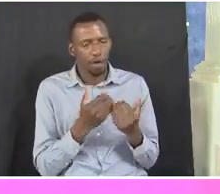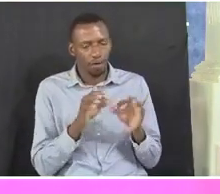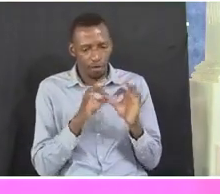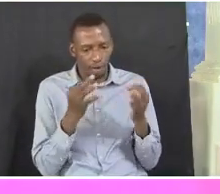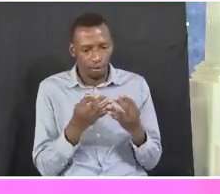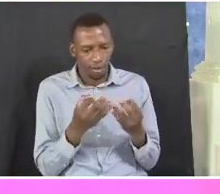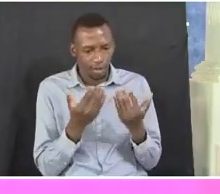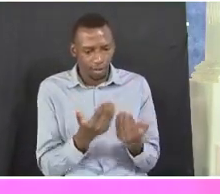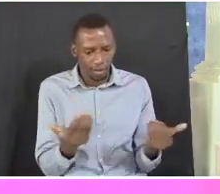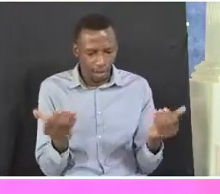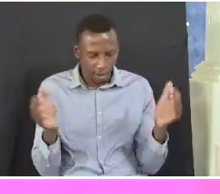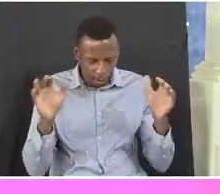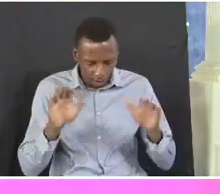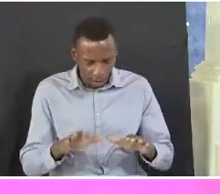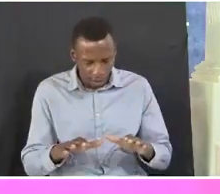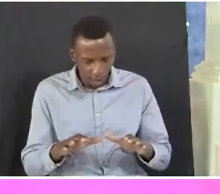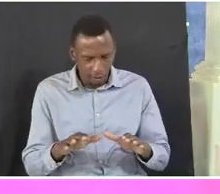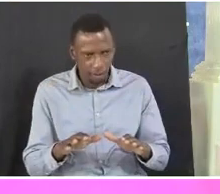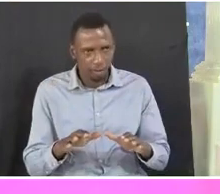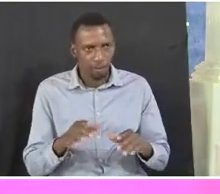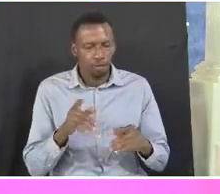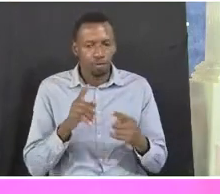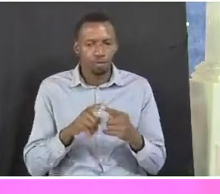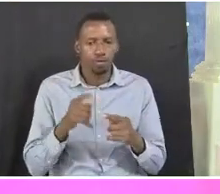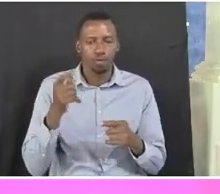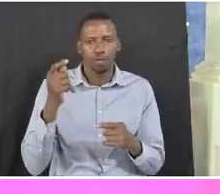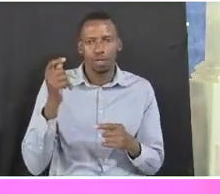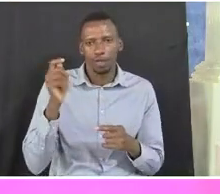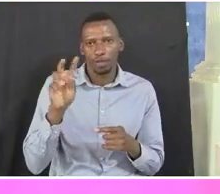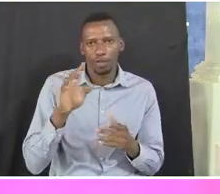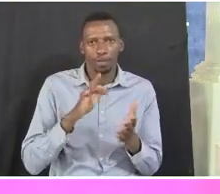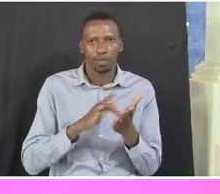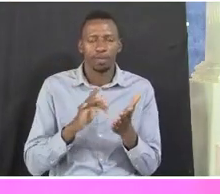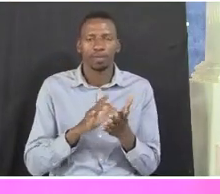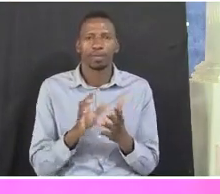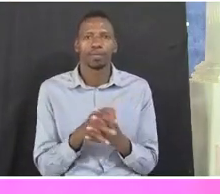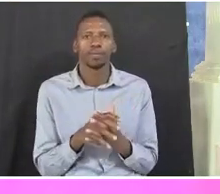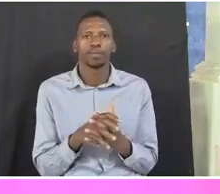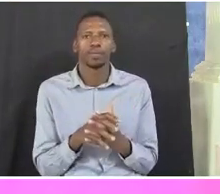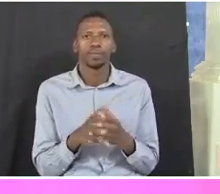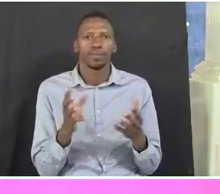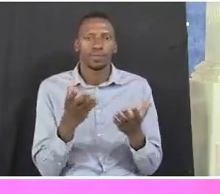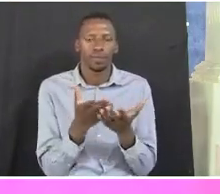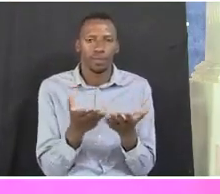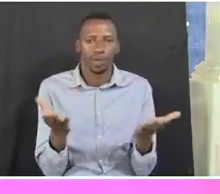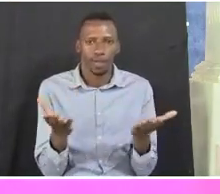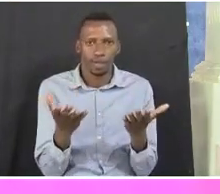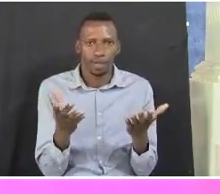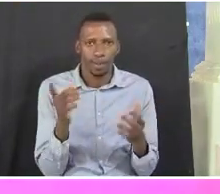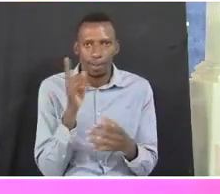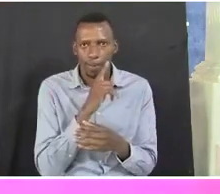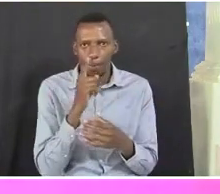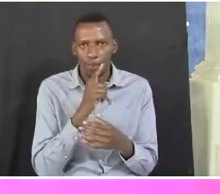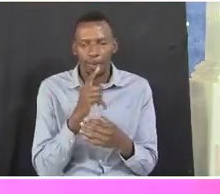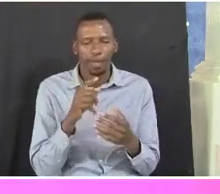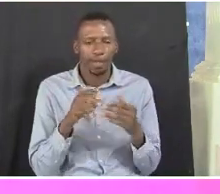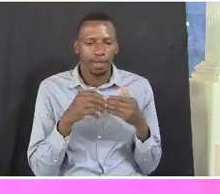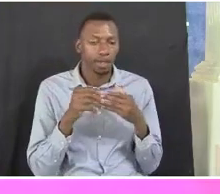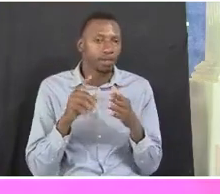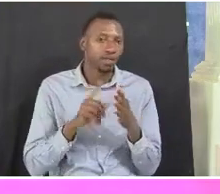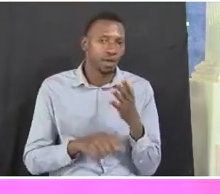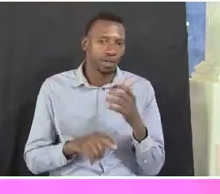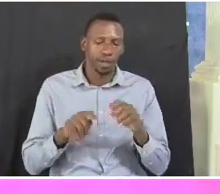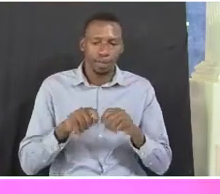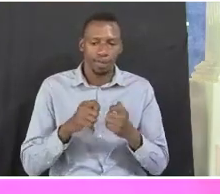inclusive, to bow down before them. These extremes have brought about family brokenness, and